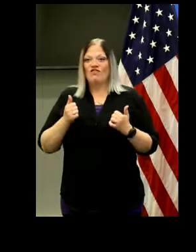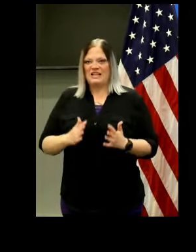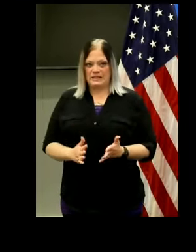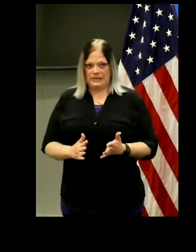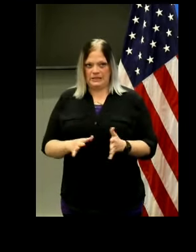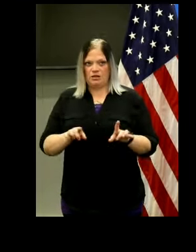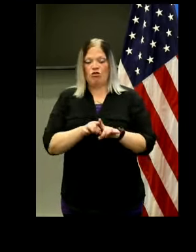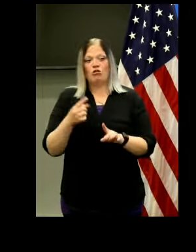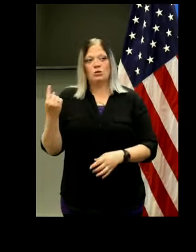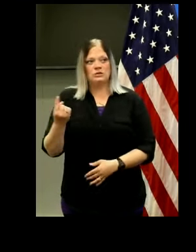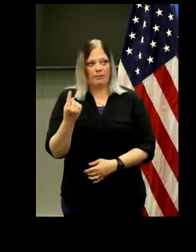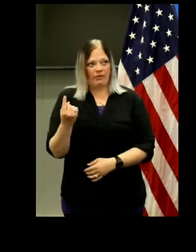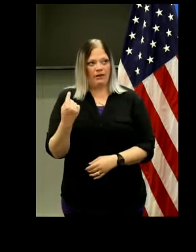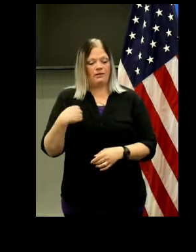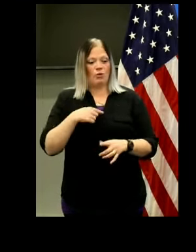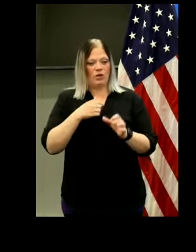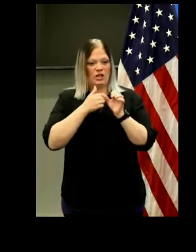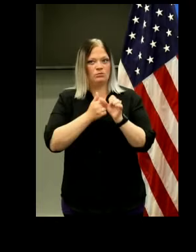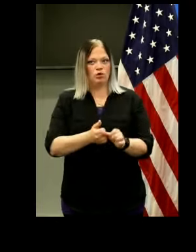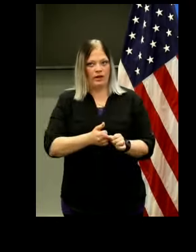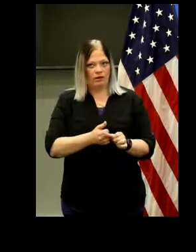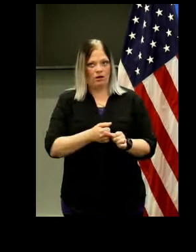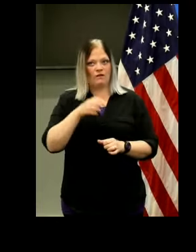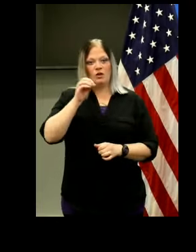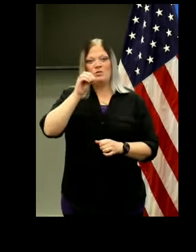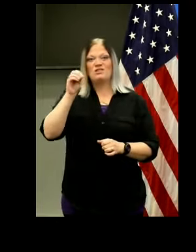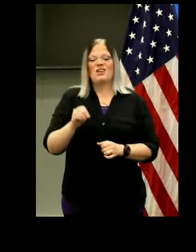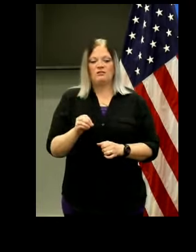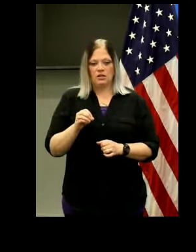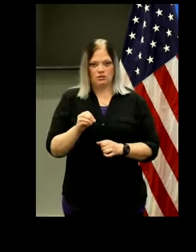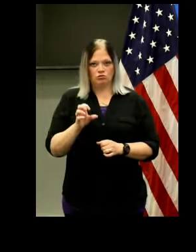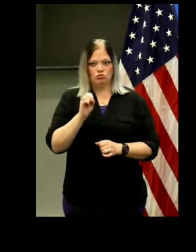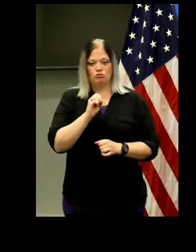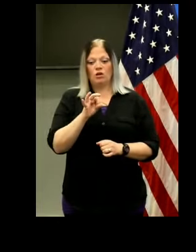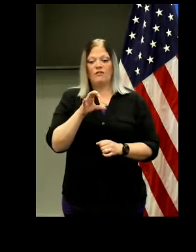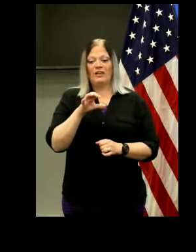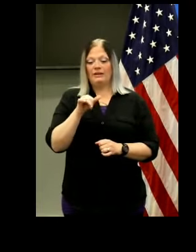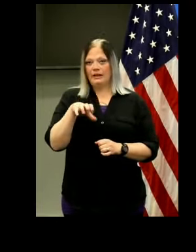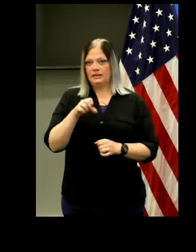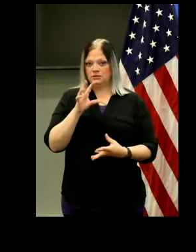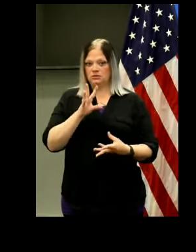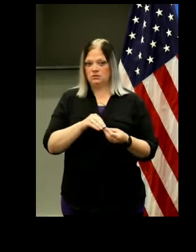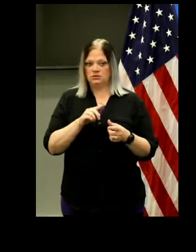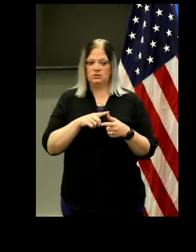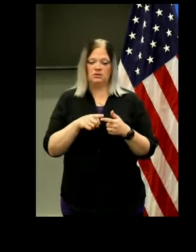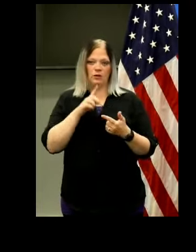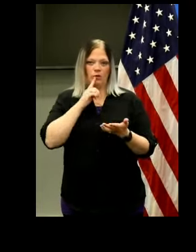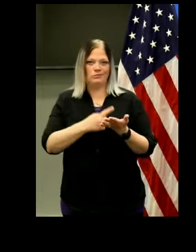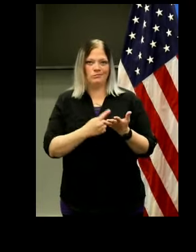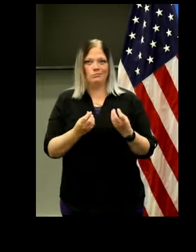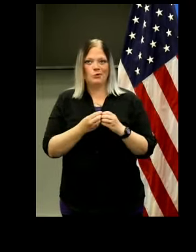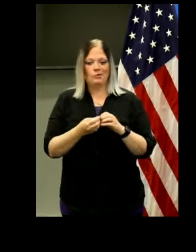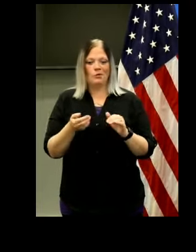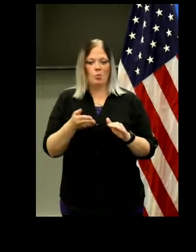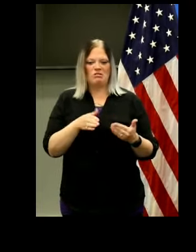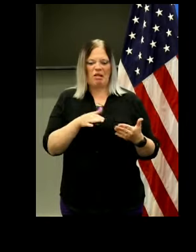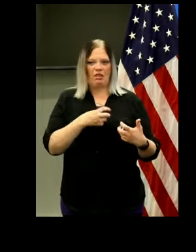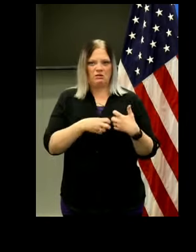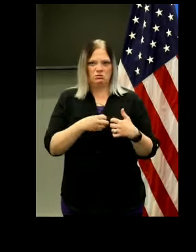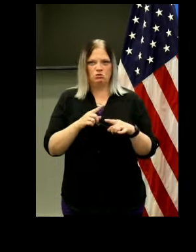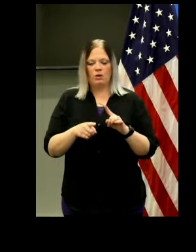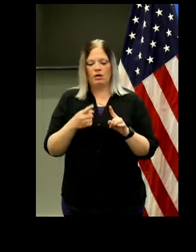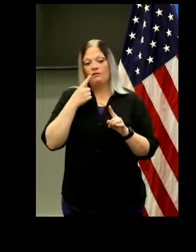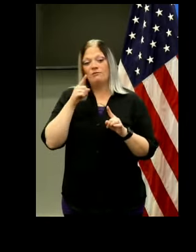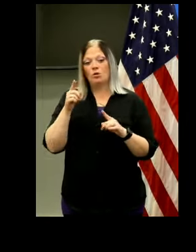is also something that we've been keeping track of, is the percentage of cases, and we'll talk a little bit about the mortality issues. But for those